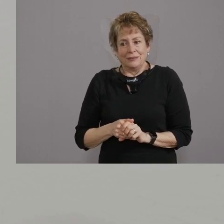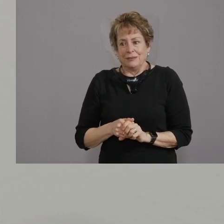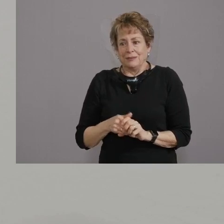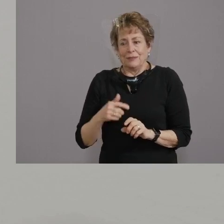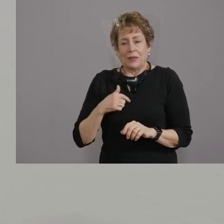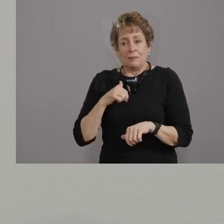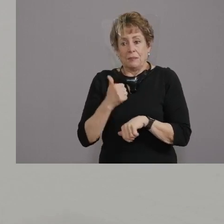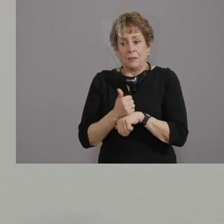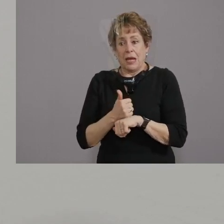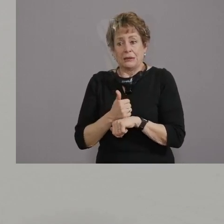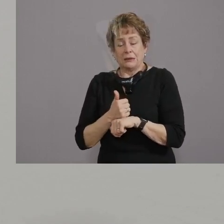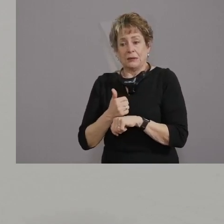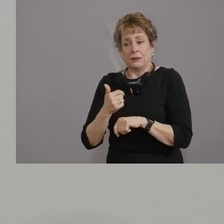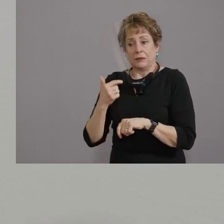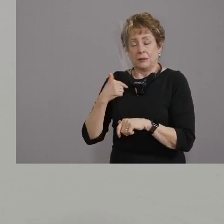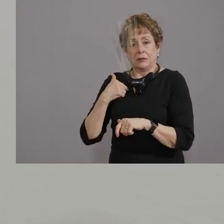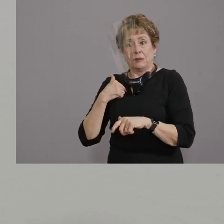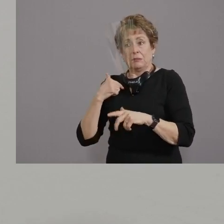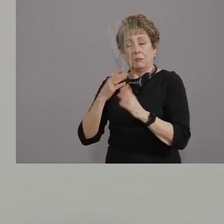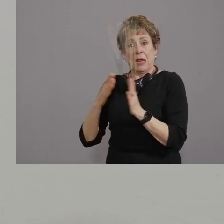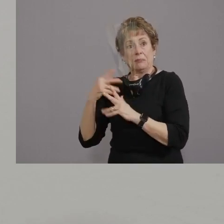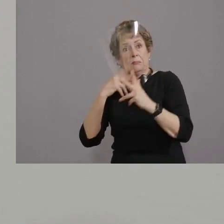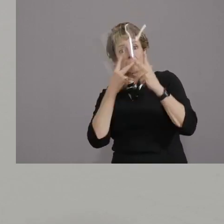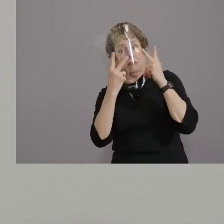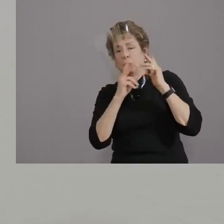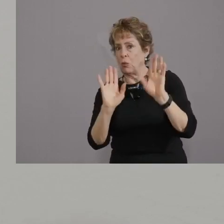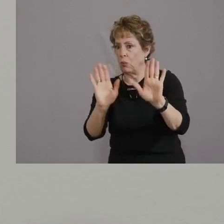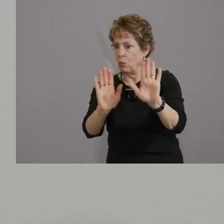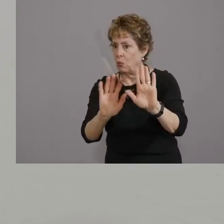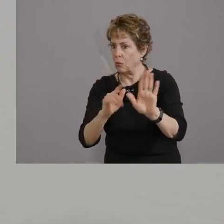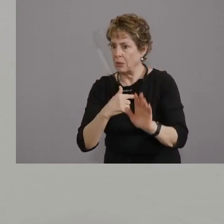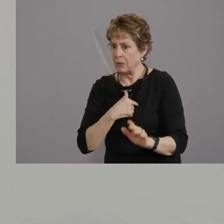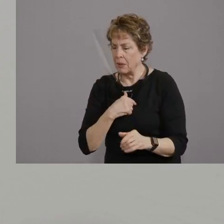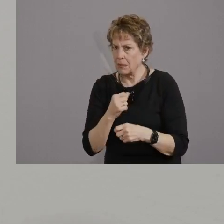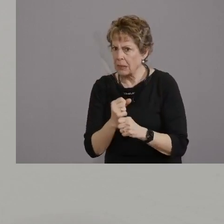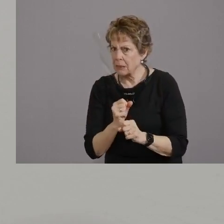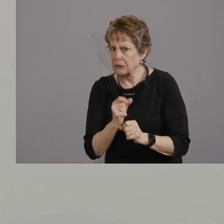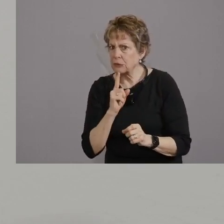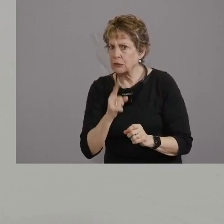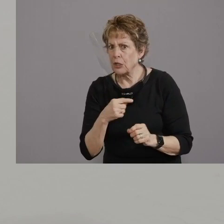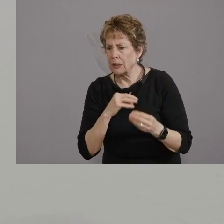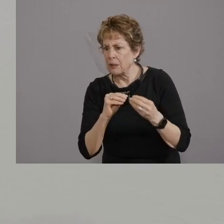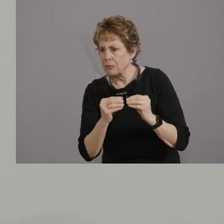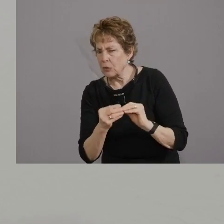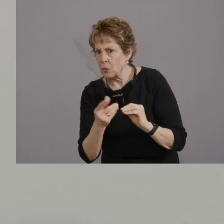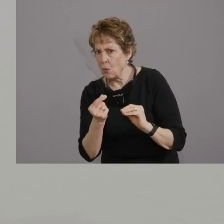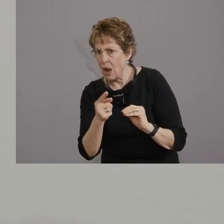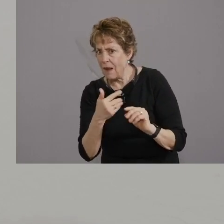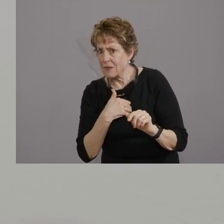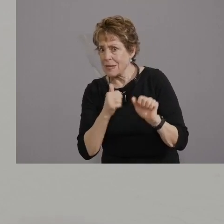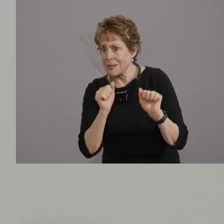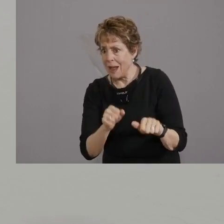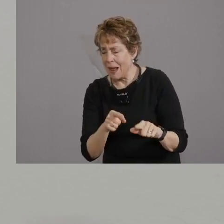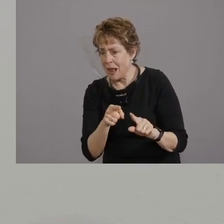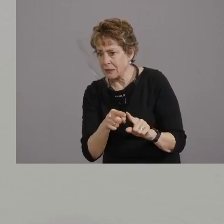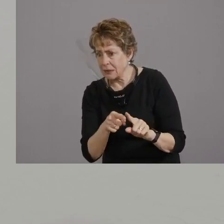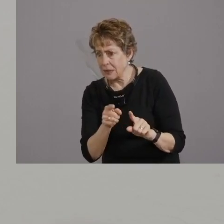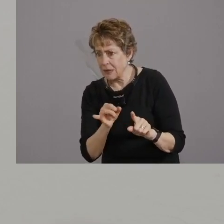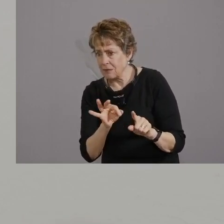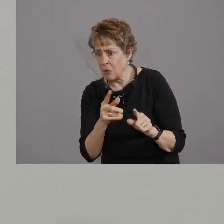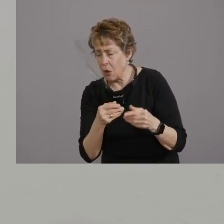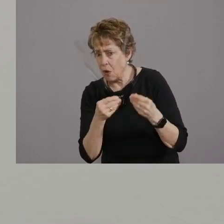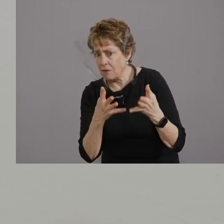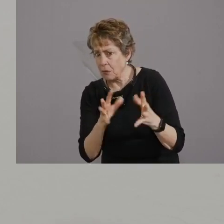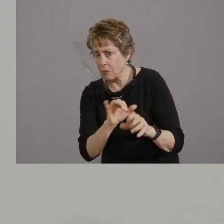so really trying to stay within our means here so that everyone who has an appointment has a vaccine waiting for them. But